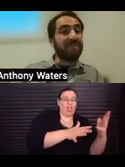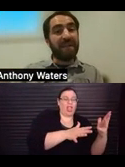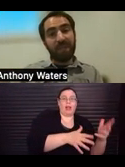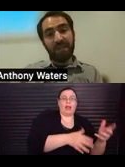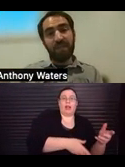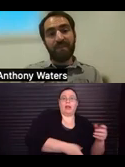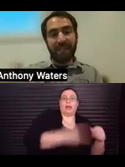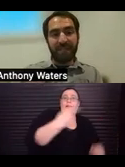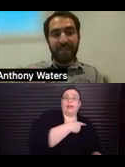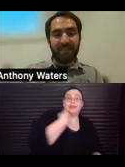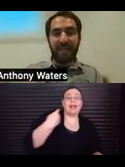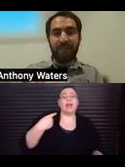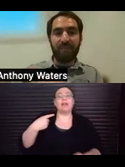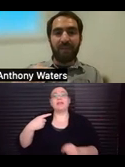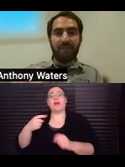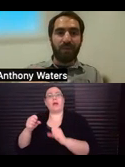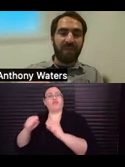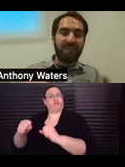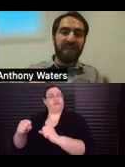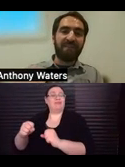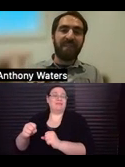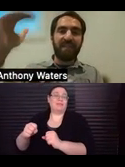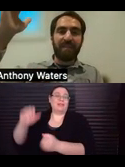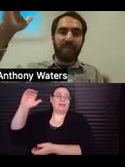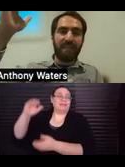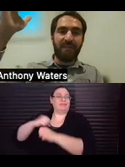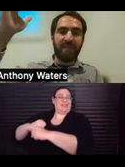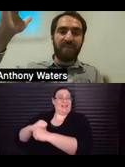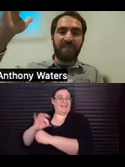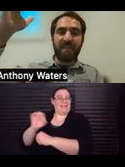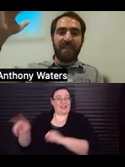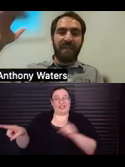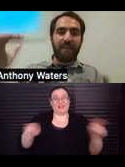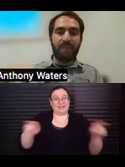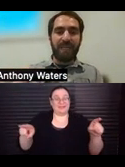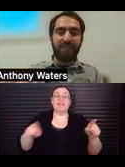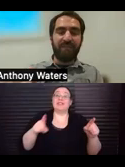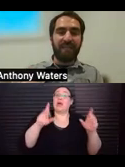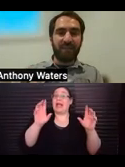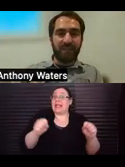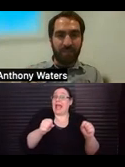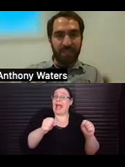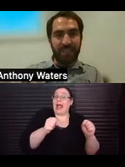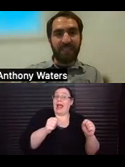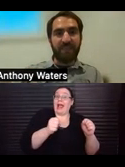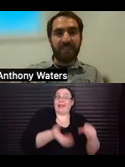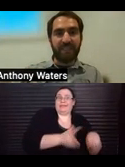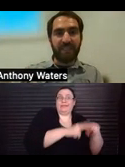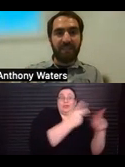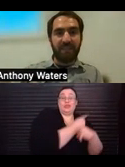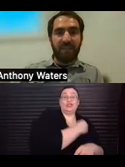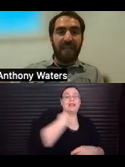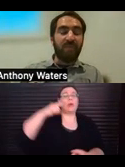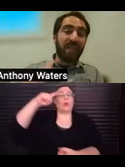status of that relationship at any given time. But a risk factor, again, is something that increases risk, and a protective factor is something that decreases